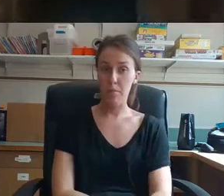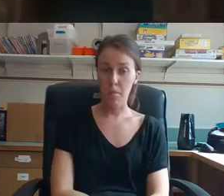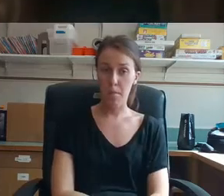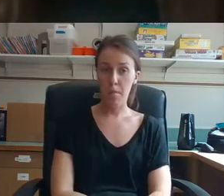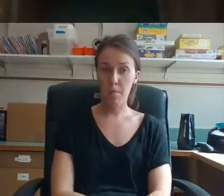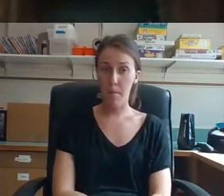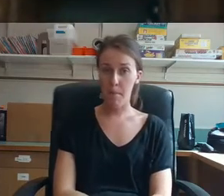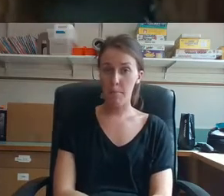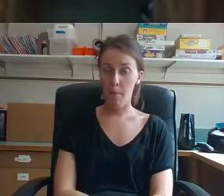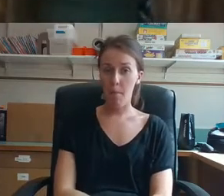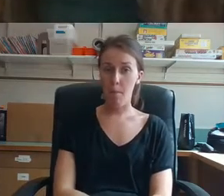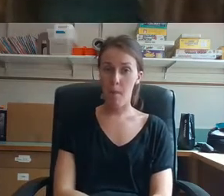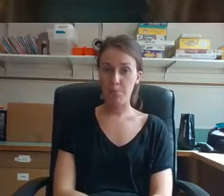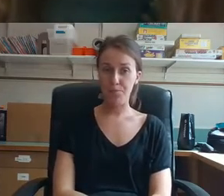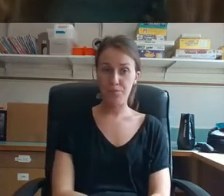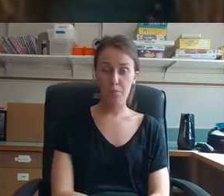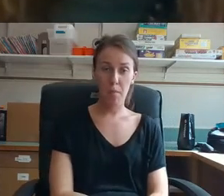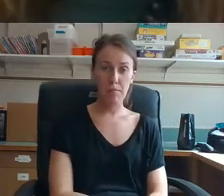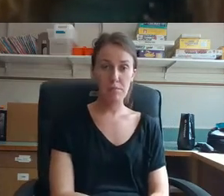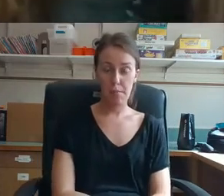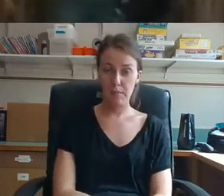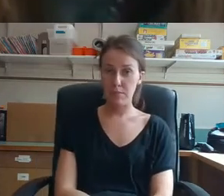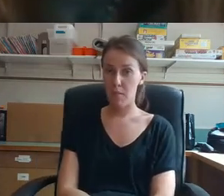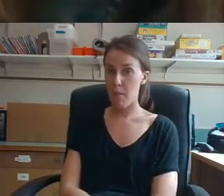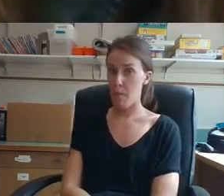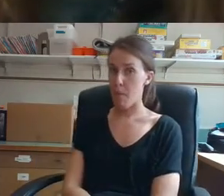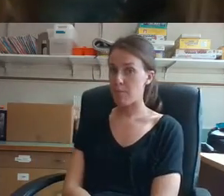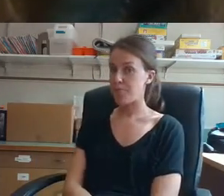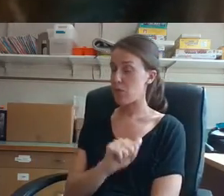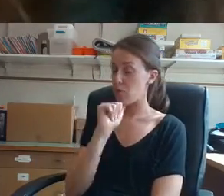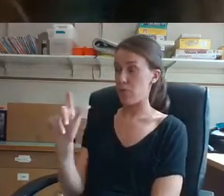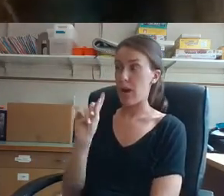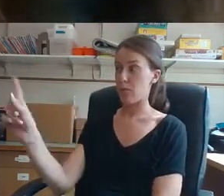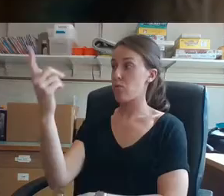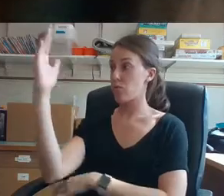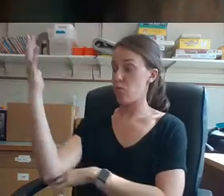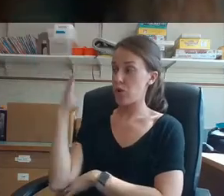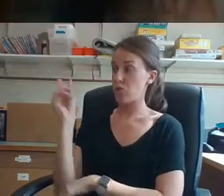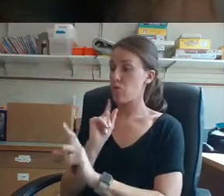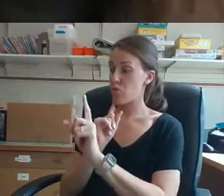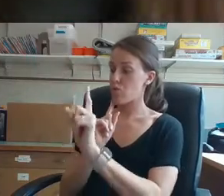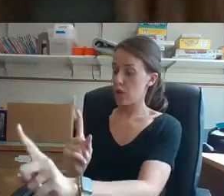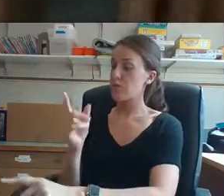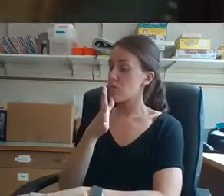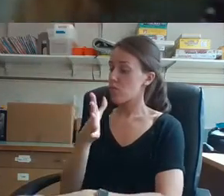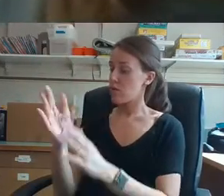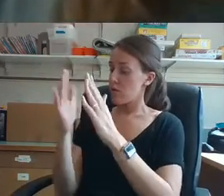girl. Don't go into the woods. Go straight to Grandma's house and don't be